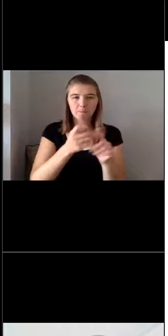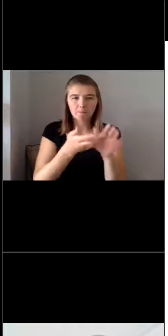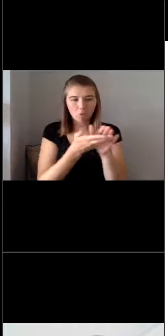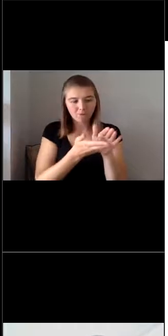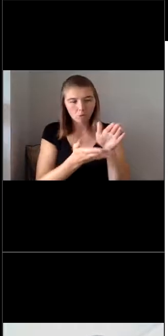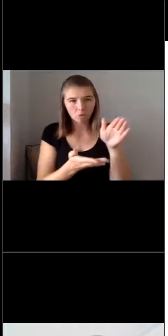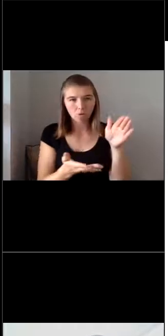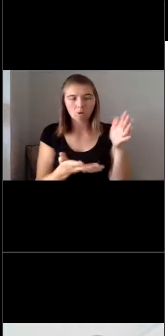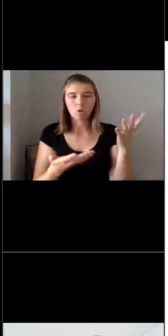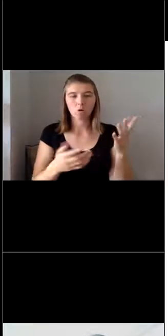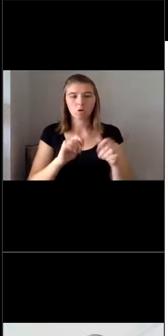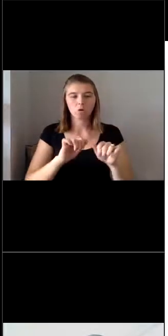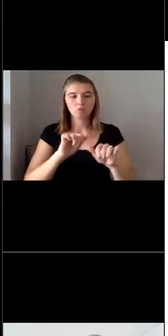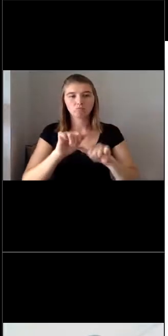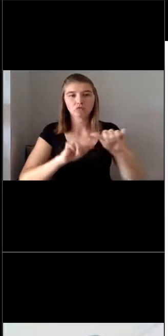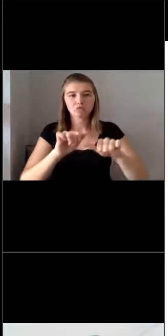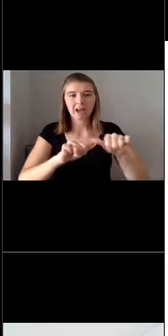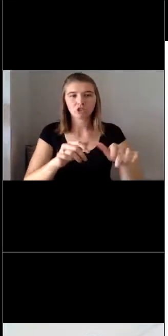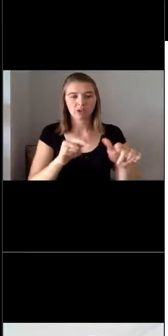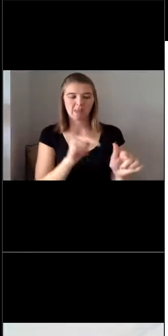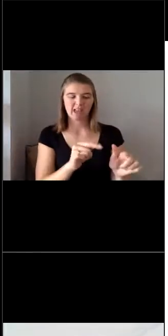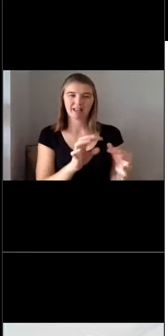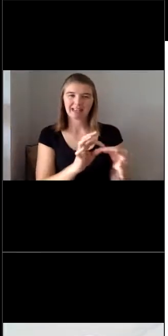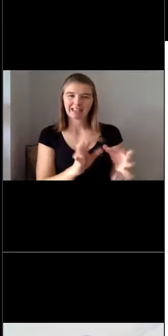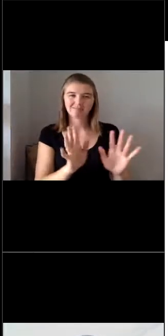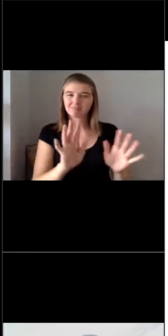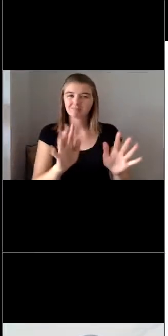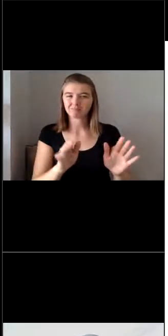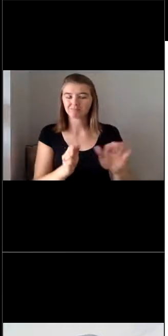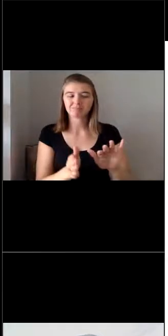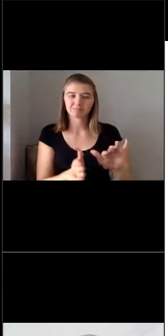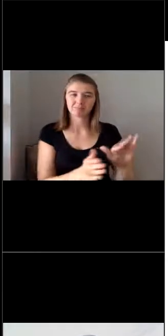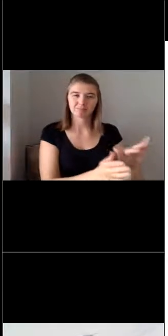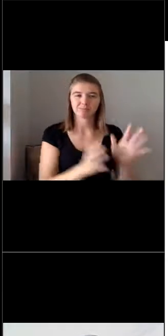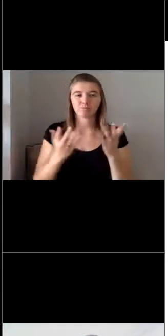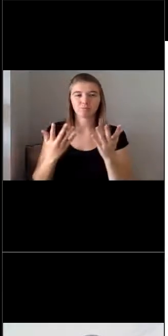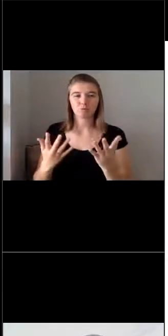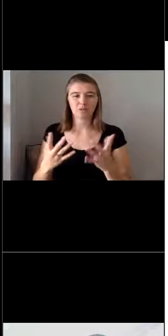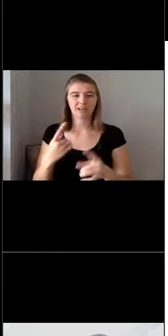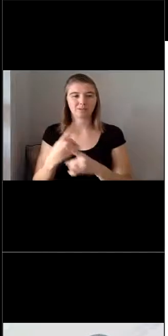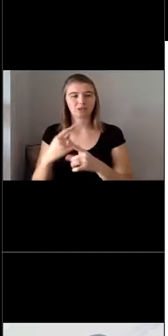our progression on that front. Okay, so let's get started.